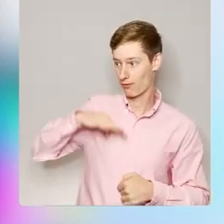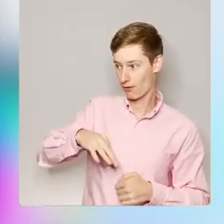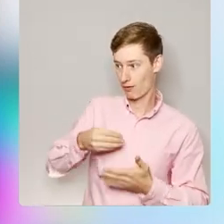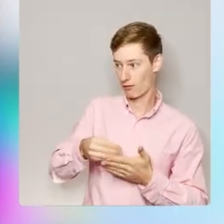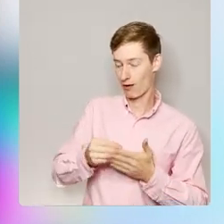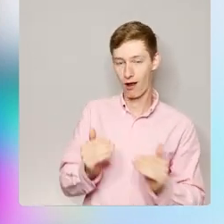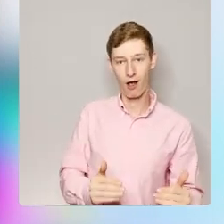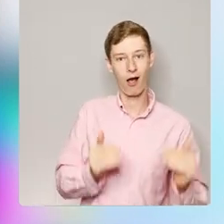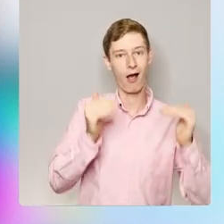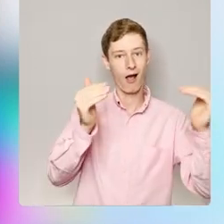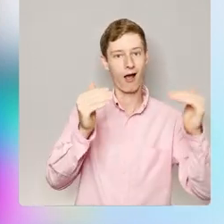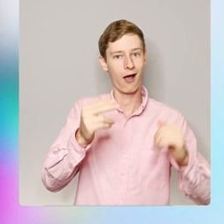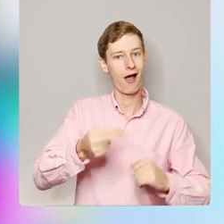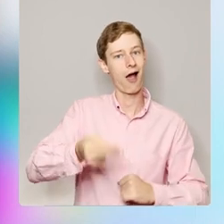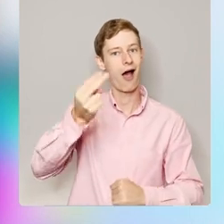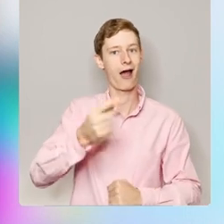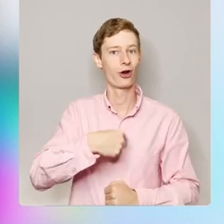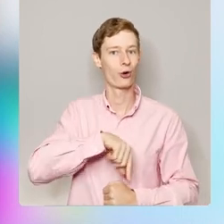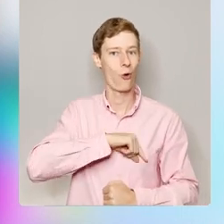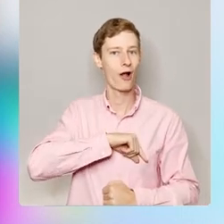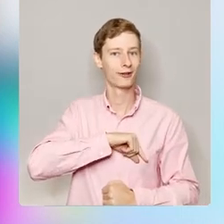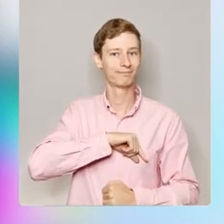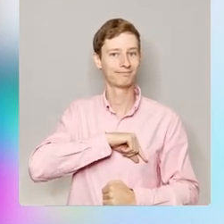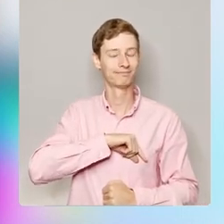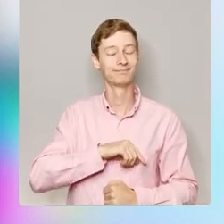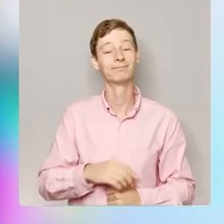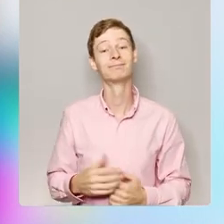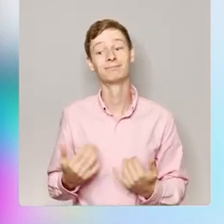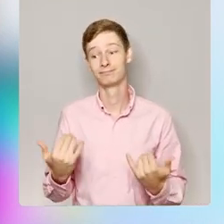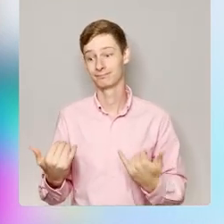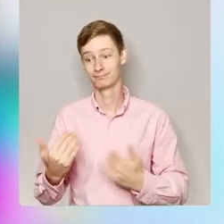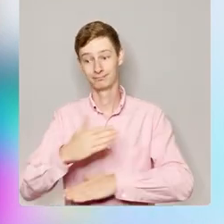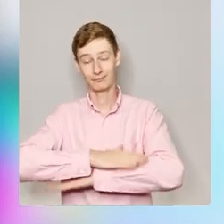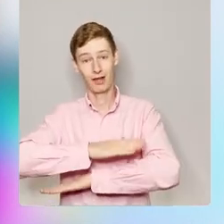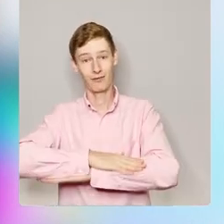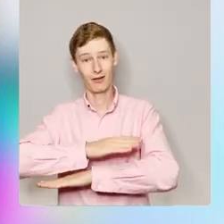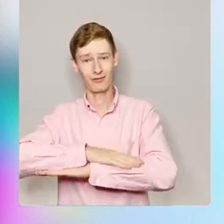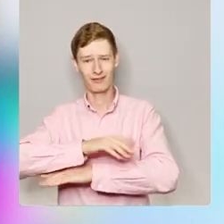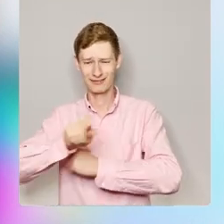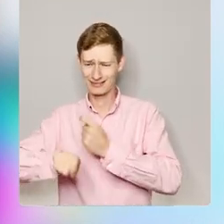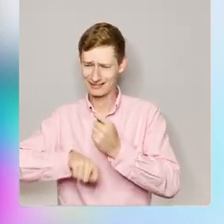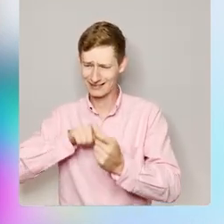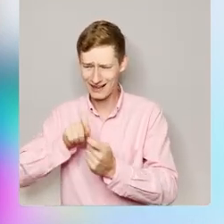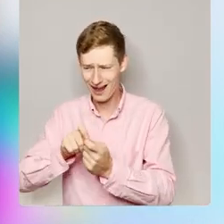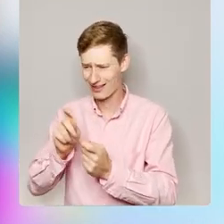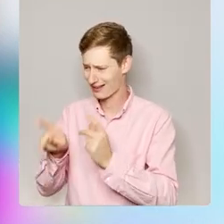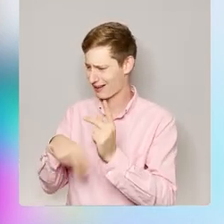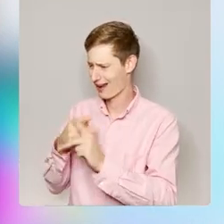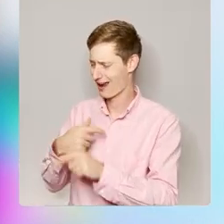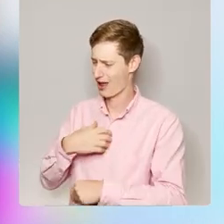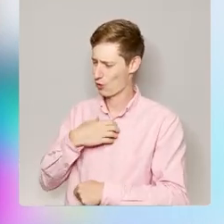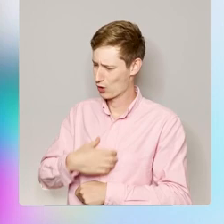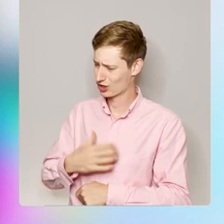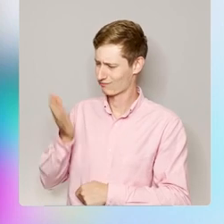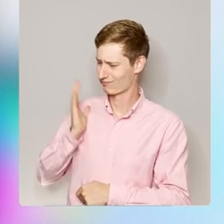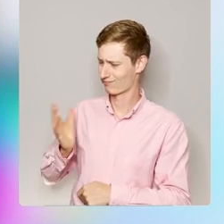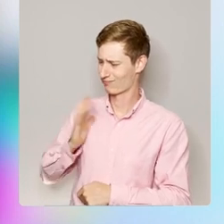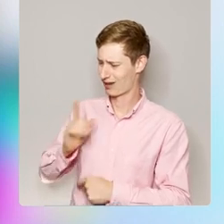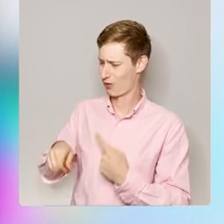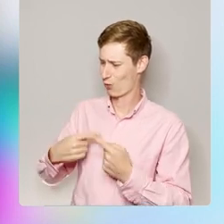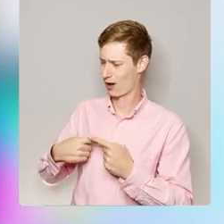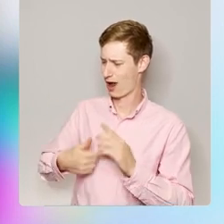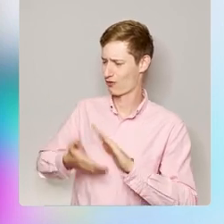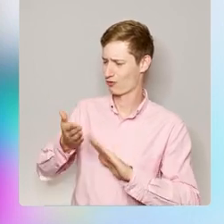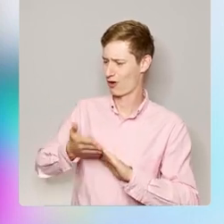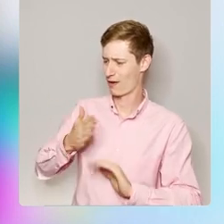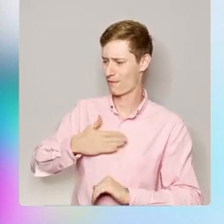software for our audience. You know, the platform we have today is exactly the type of platform I wish I could have shipped to